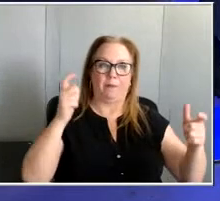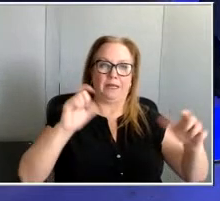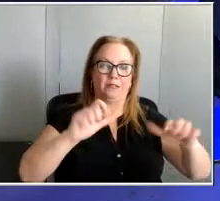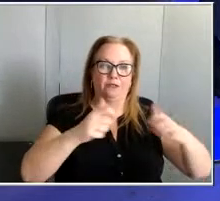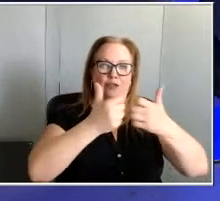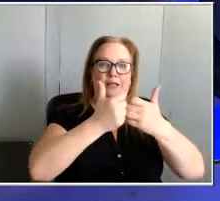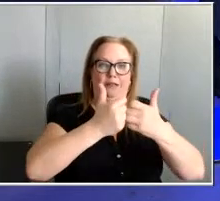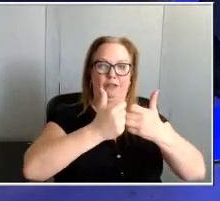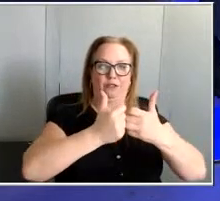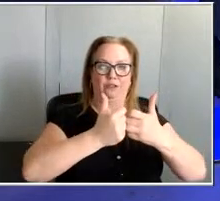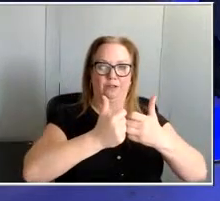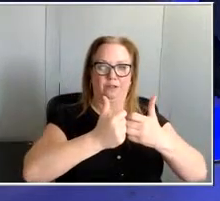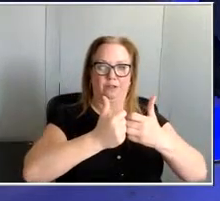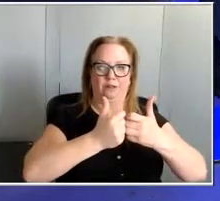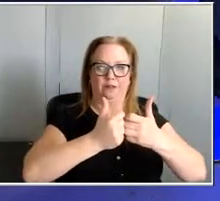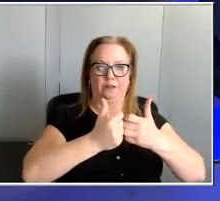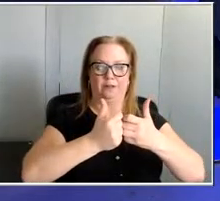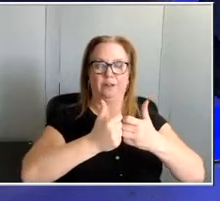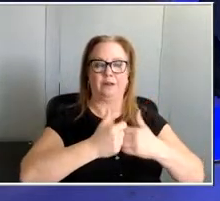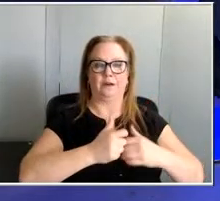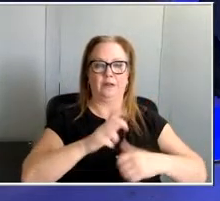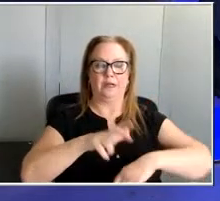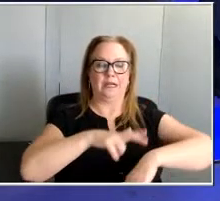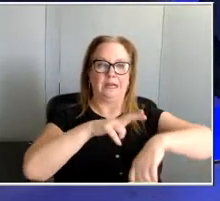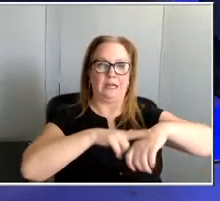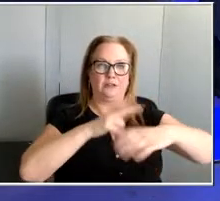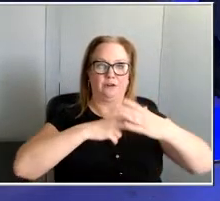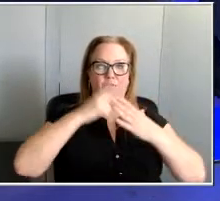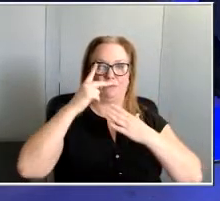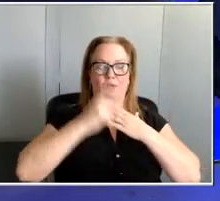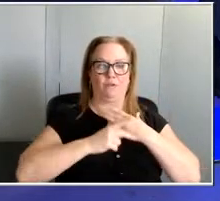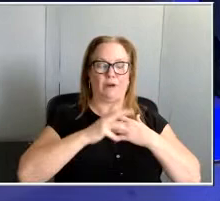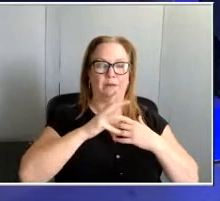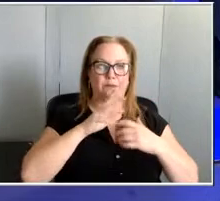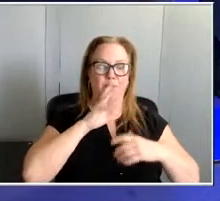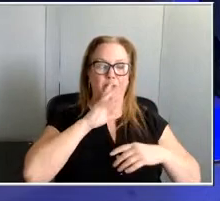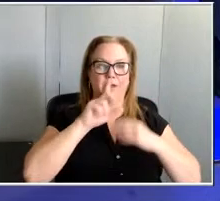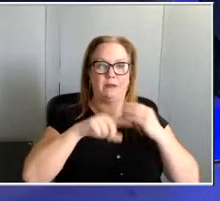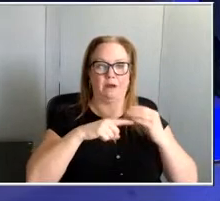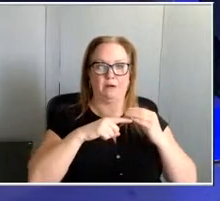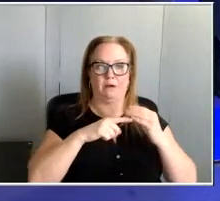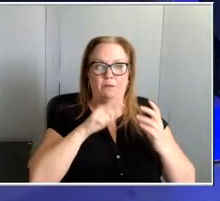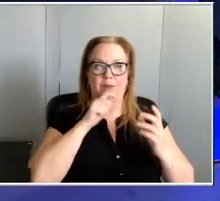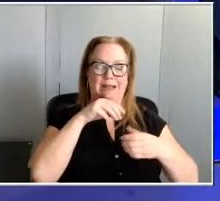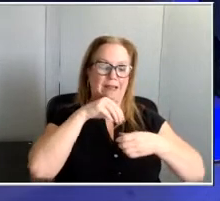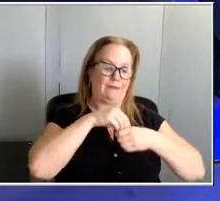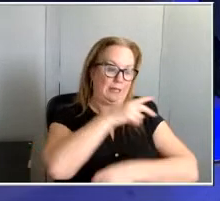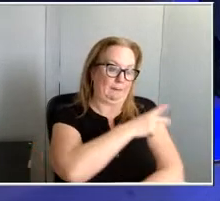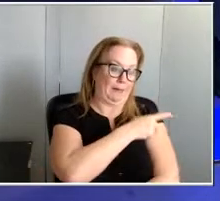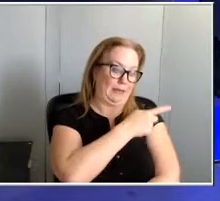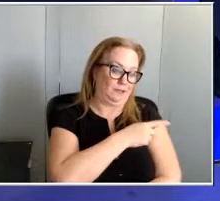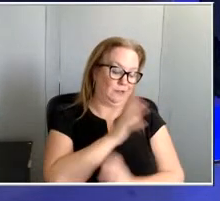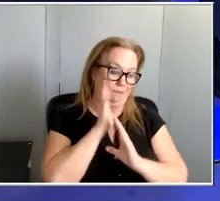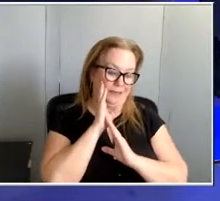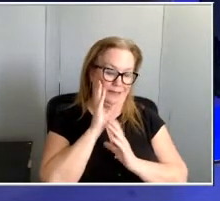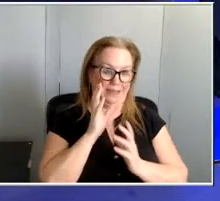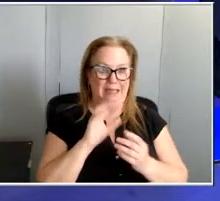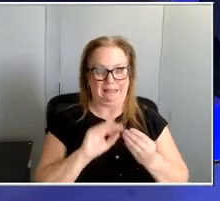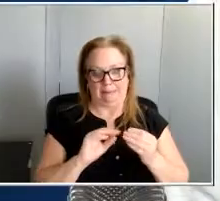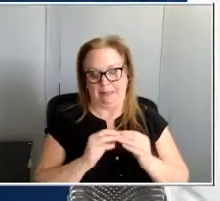program. You talked about the Care Collaborative national program a little bit ago about, well, you may not have inpatient beds, which that means a census of 1 or